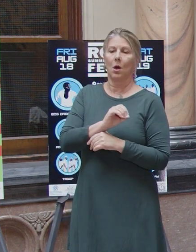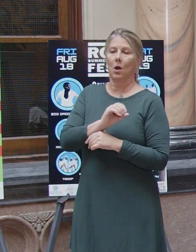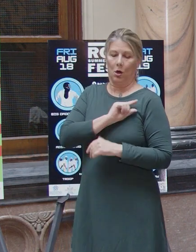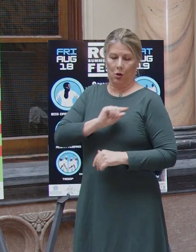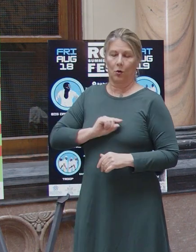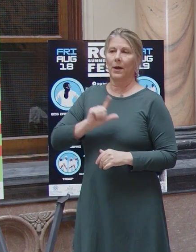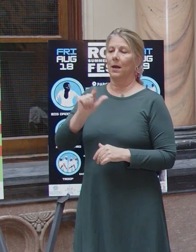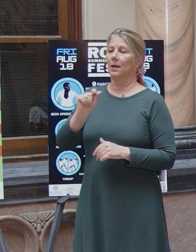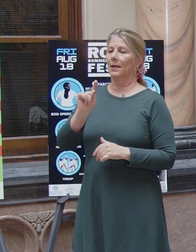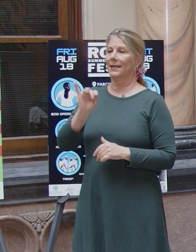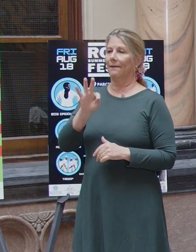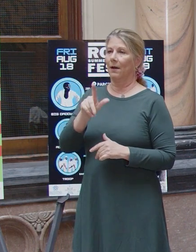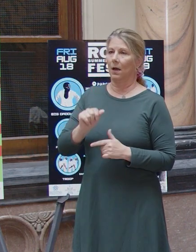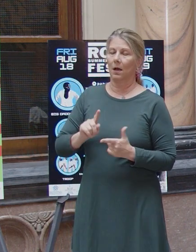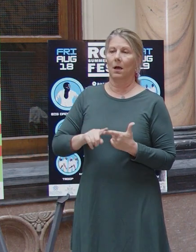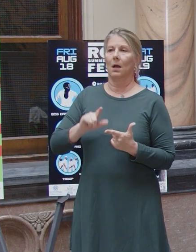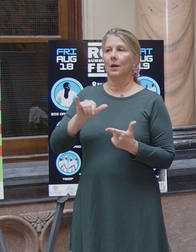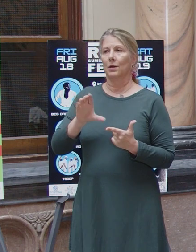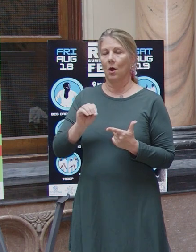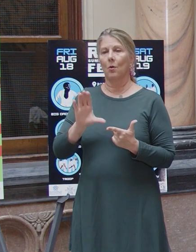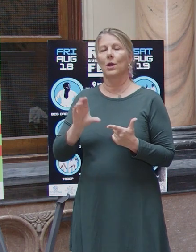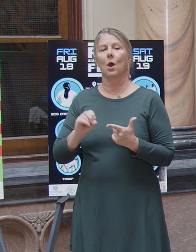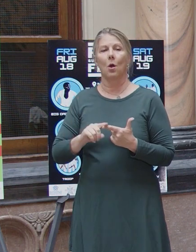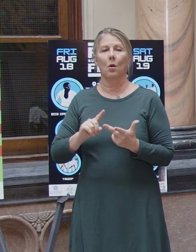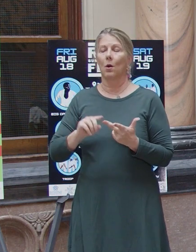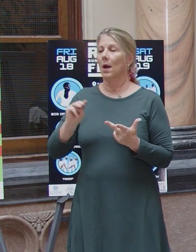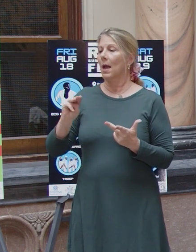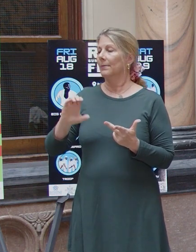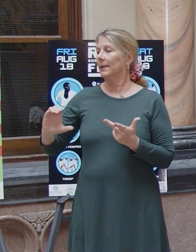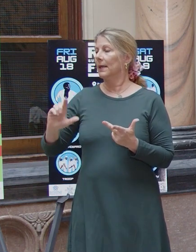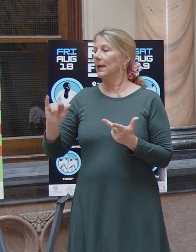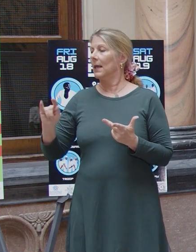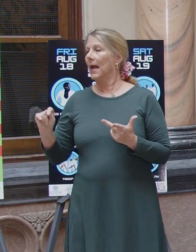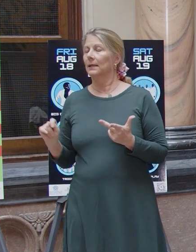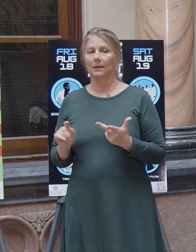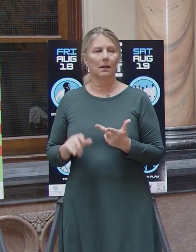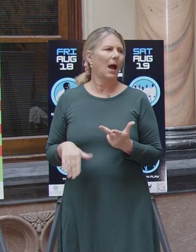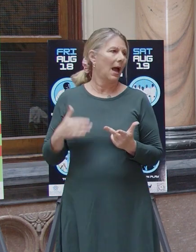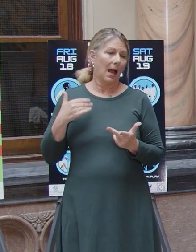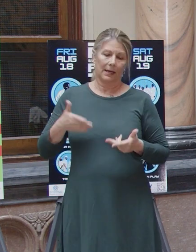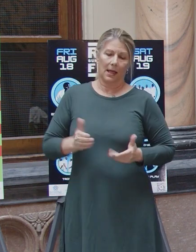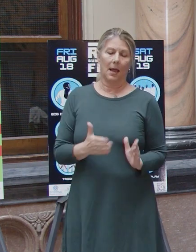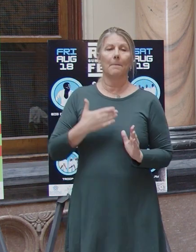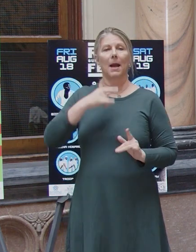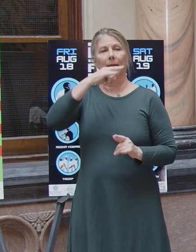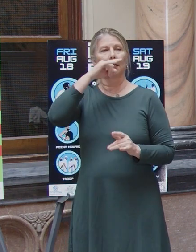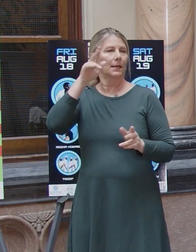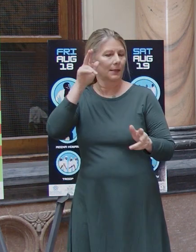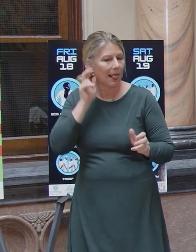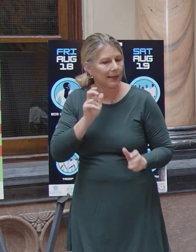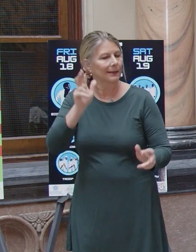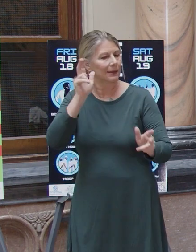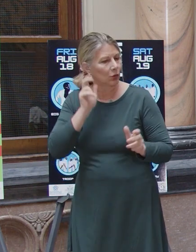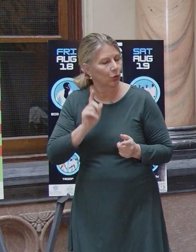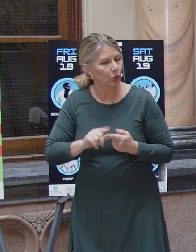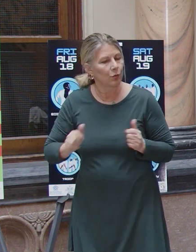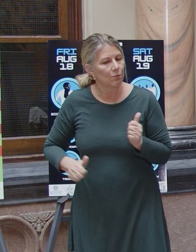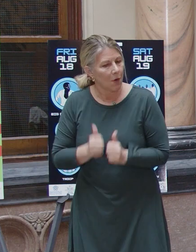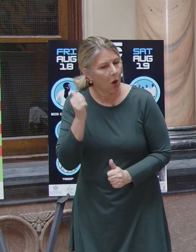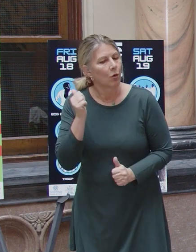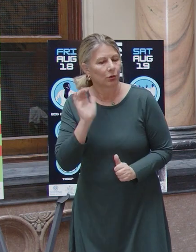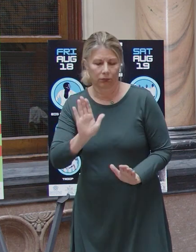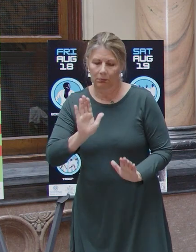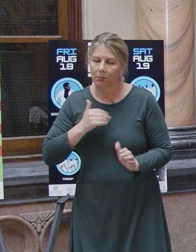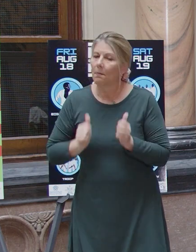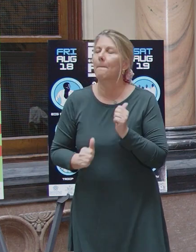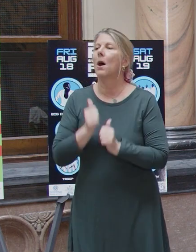right? You had Yo-Yo, you had MC Light. This is when I could let my kids listen to most of these artists, most